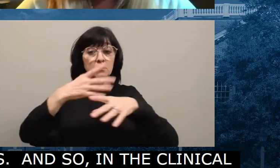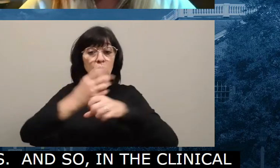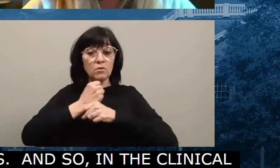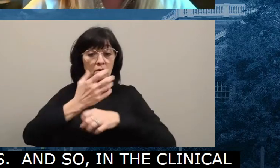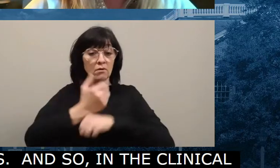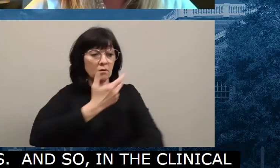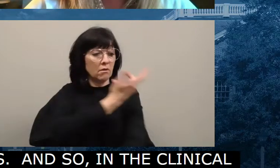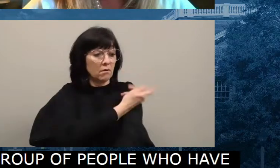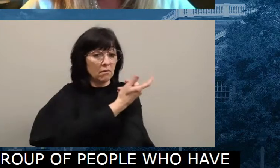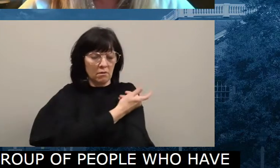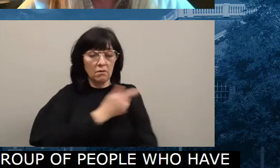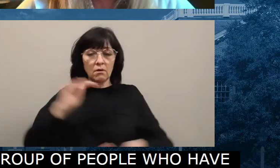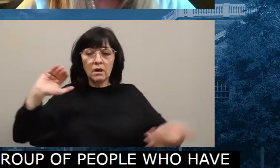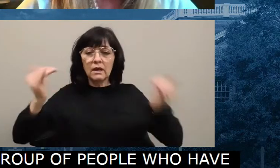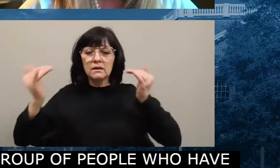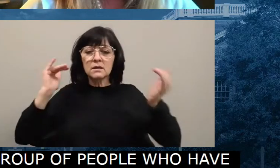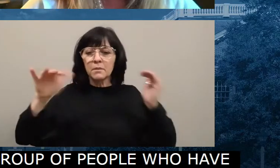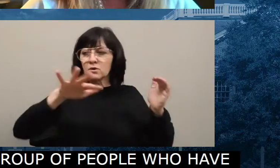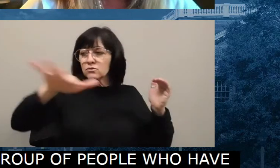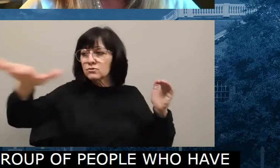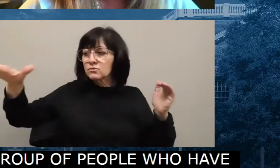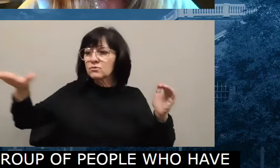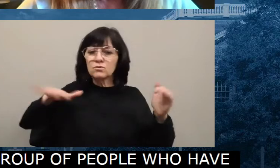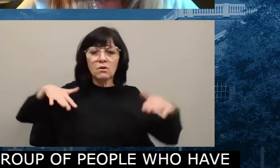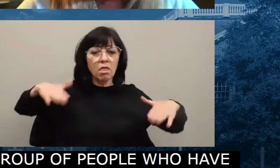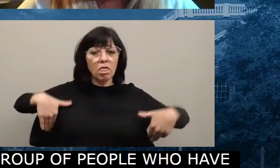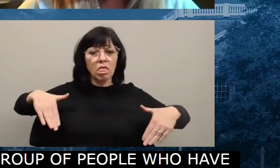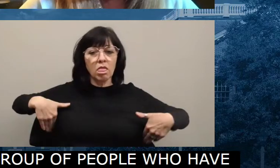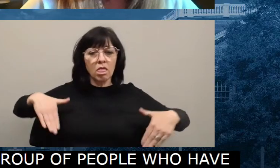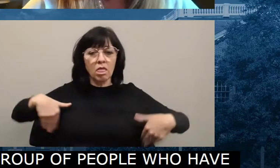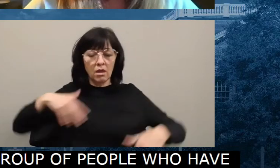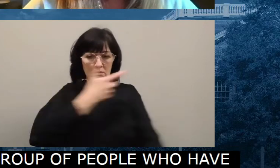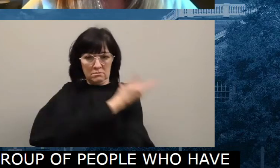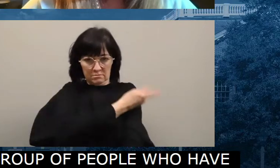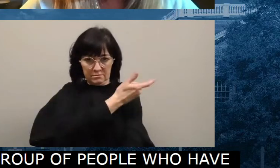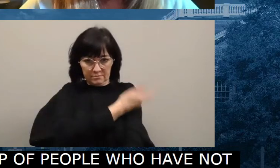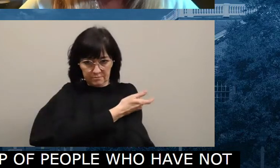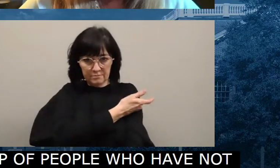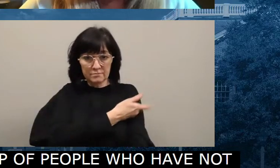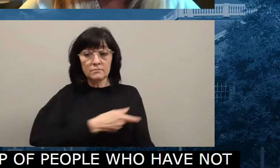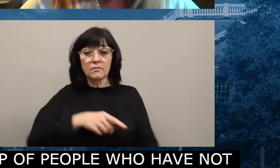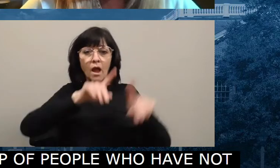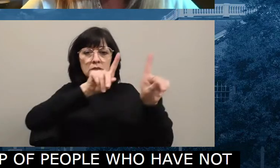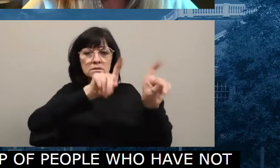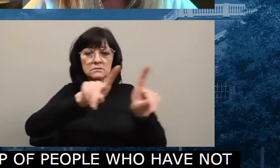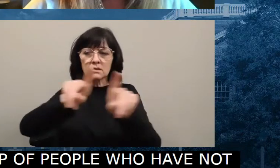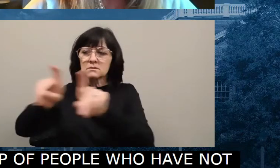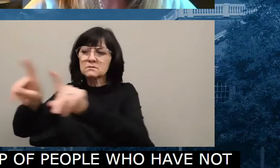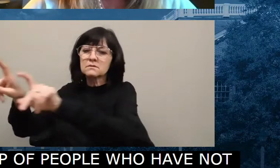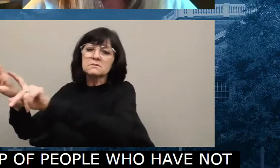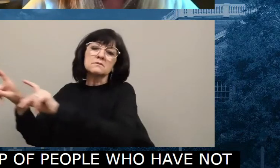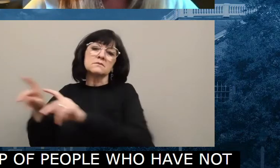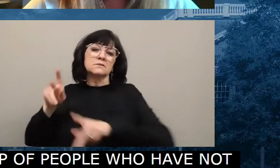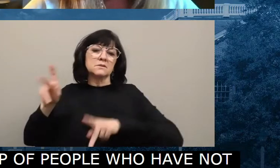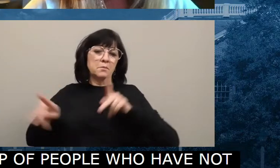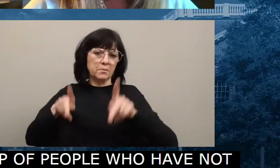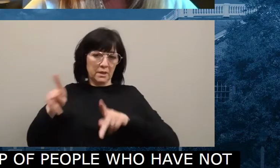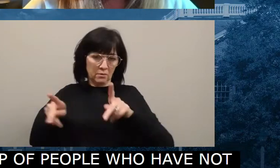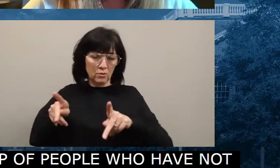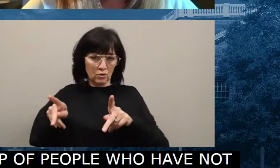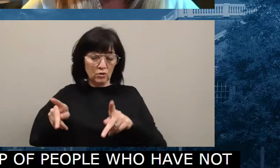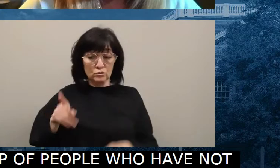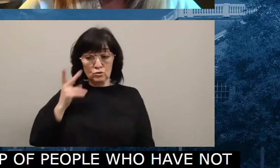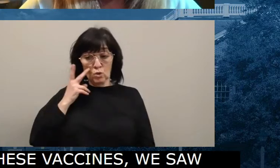vaccine. And so, with these vaccines, we saw that through those